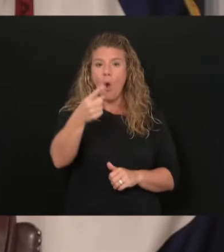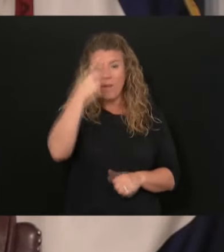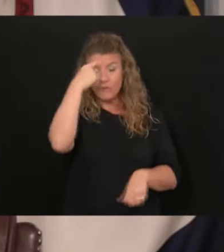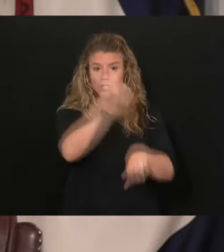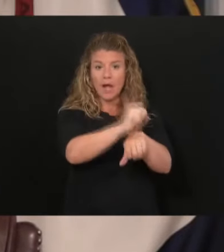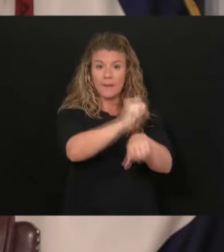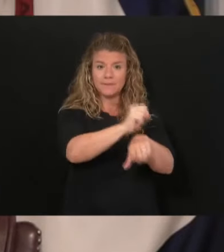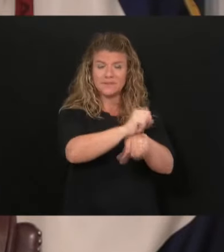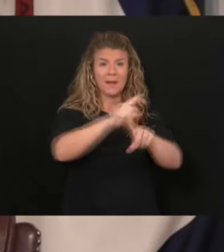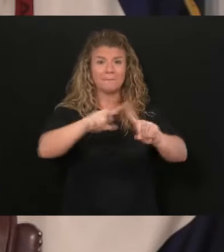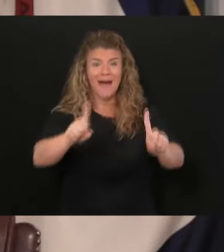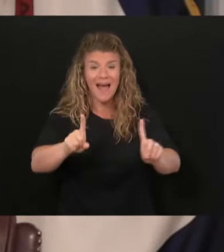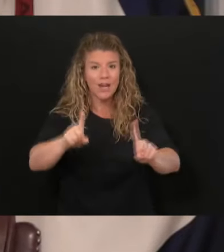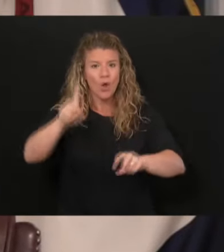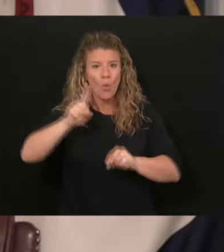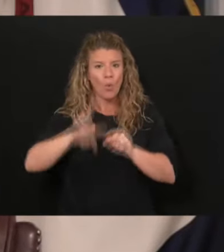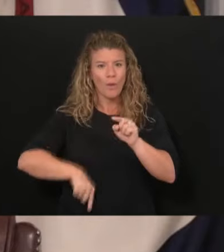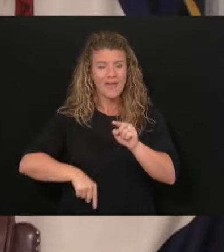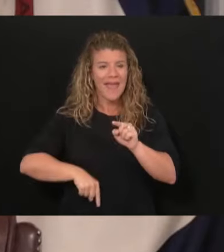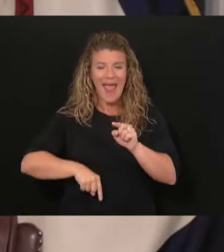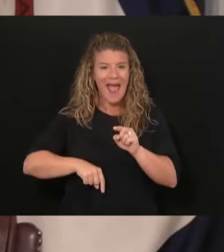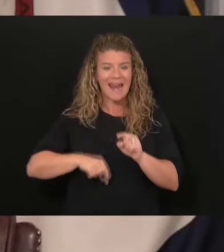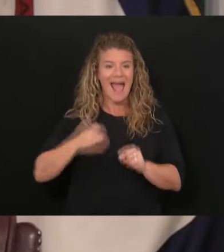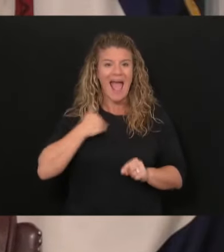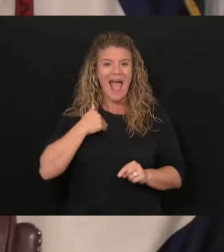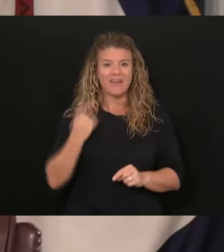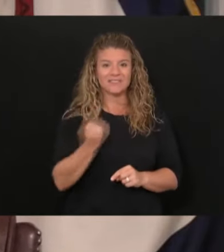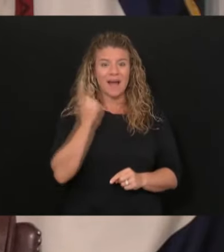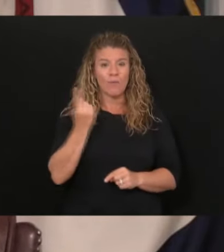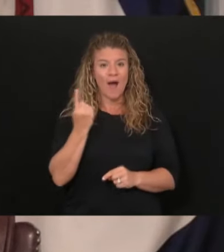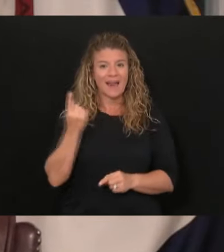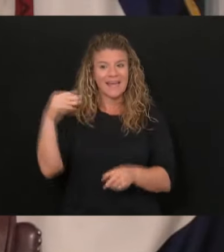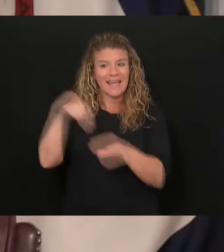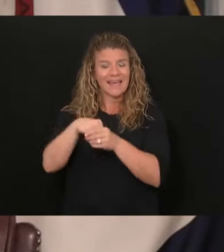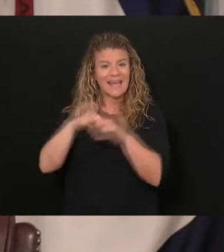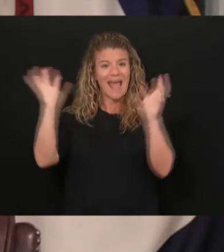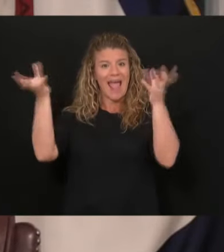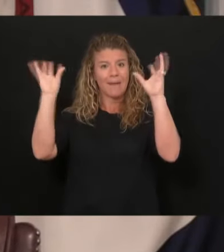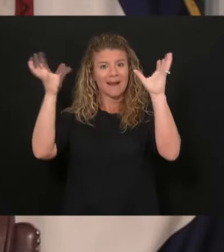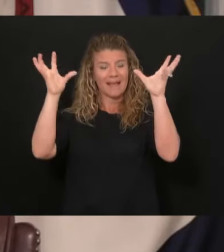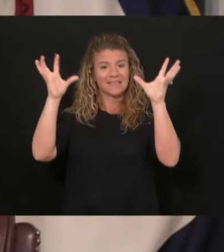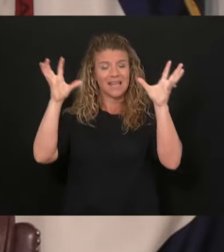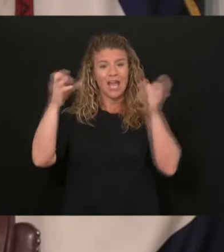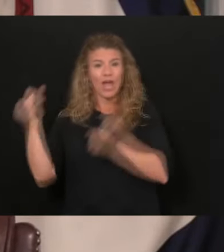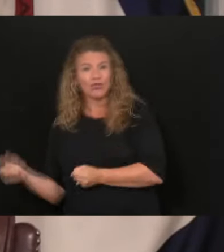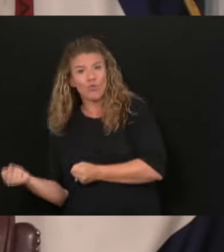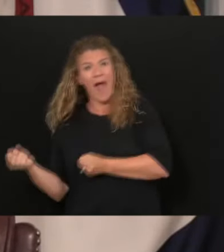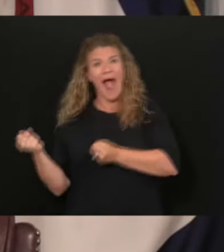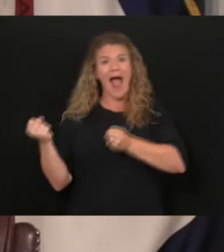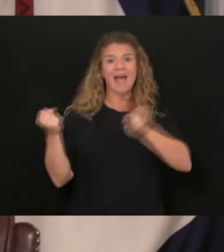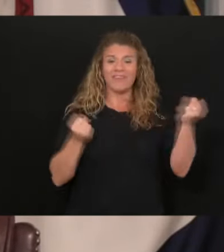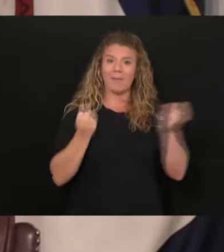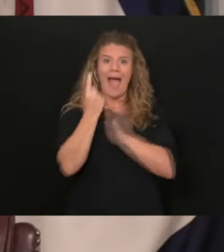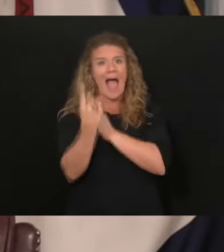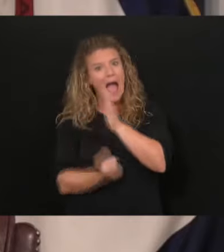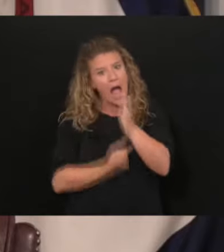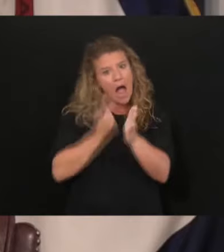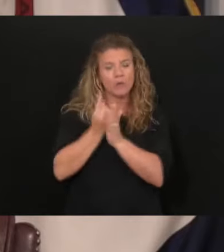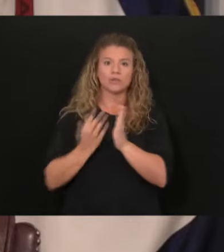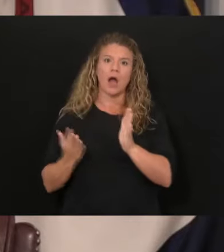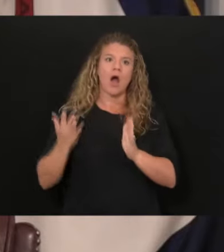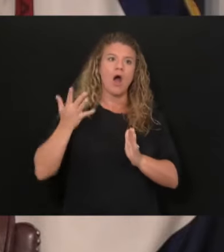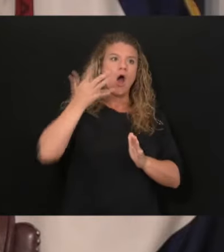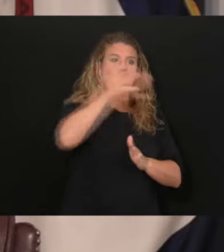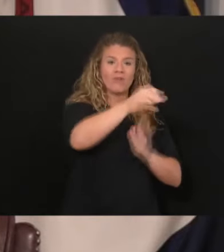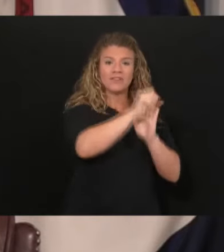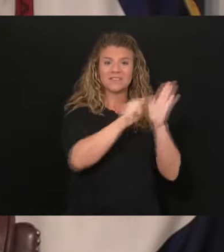for crying out loud, we cannot put somebody in an ambulance and drive them all across this state, and we'll lose